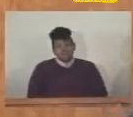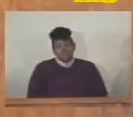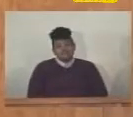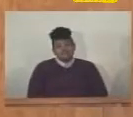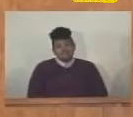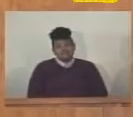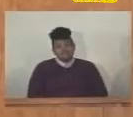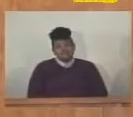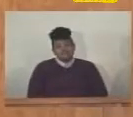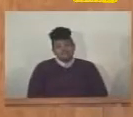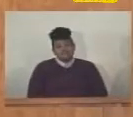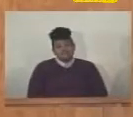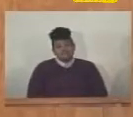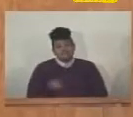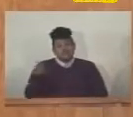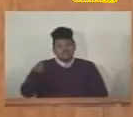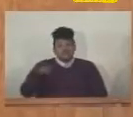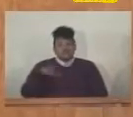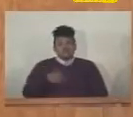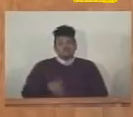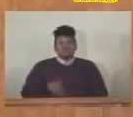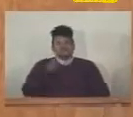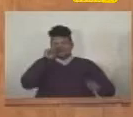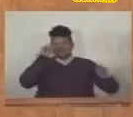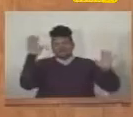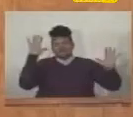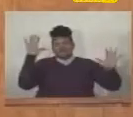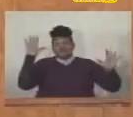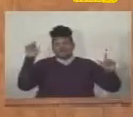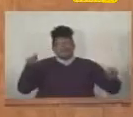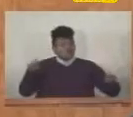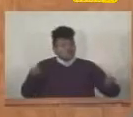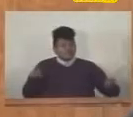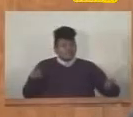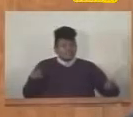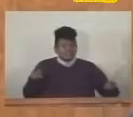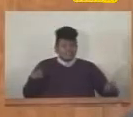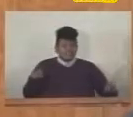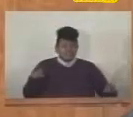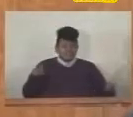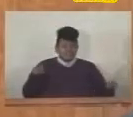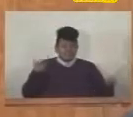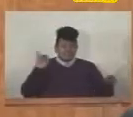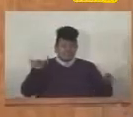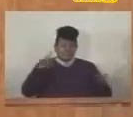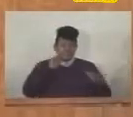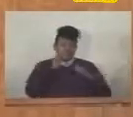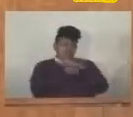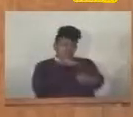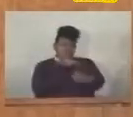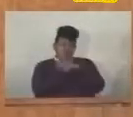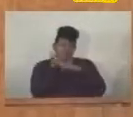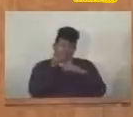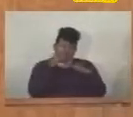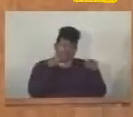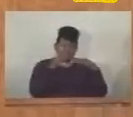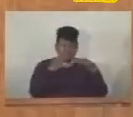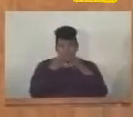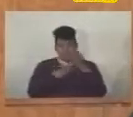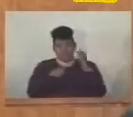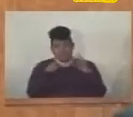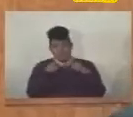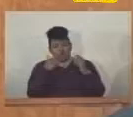That should be frightening to us. That's not the state Senator Pernell Charles you just described about the good things being